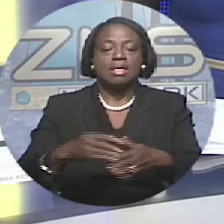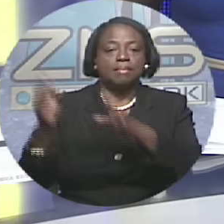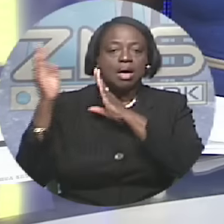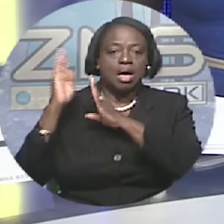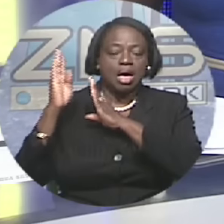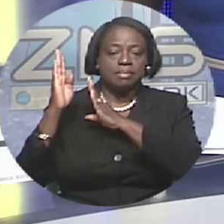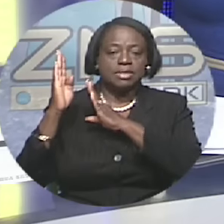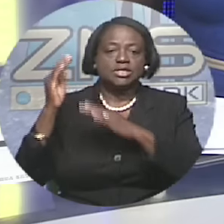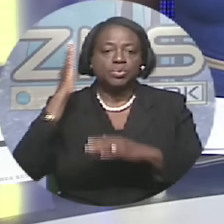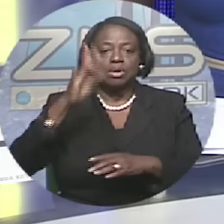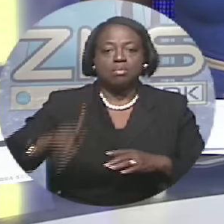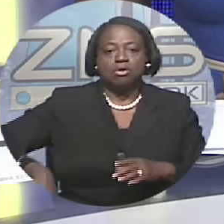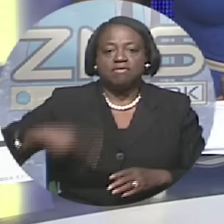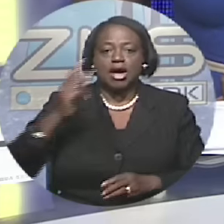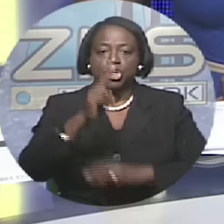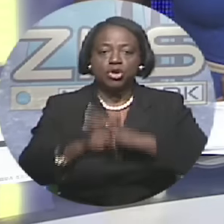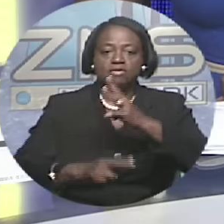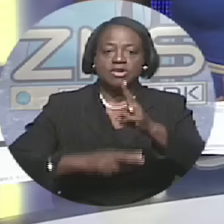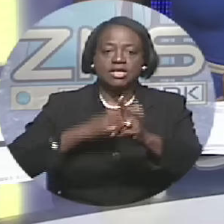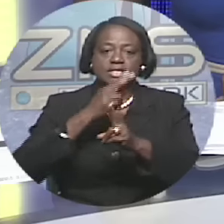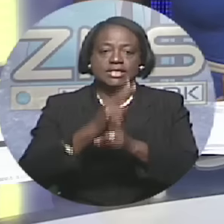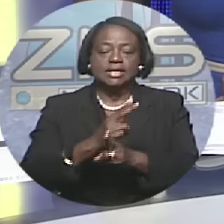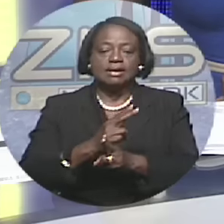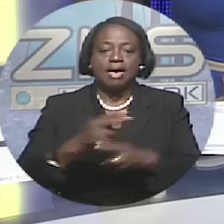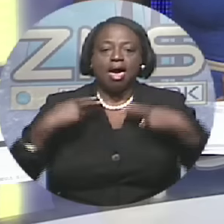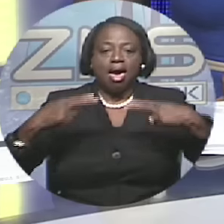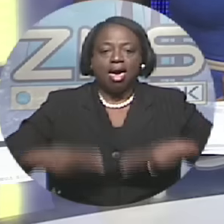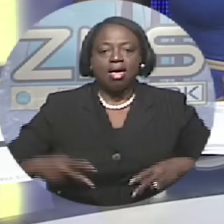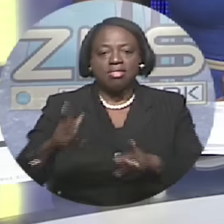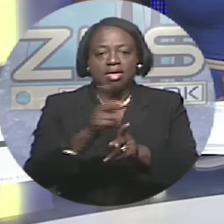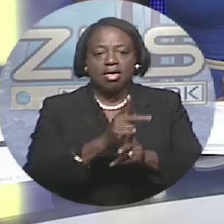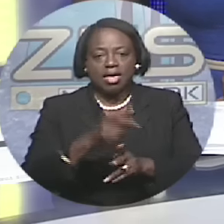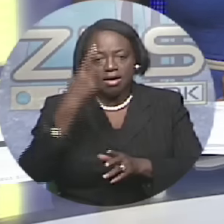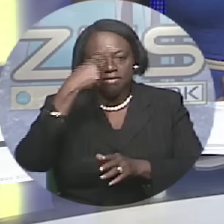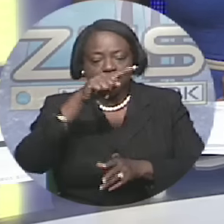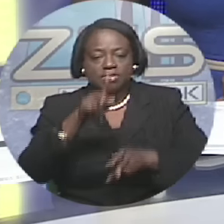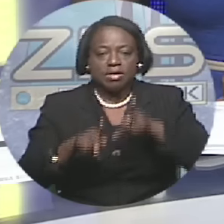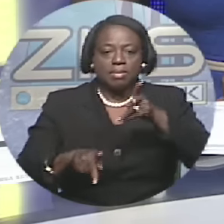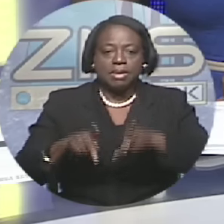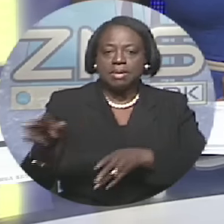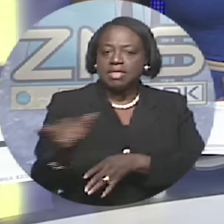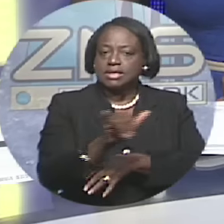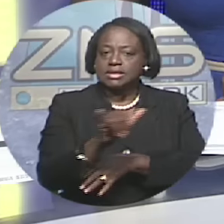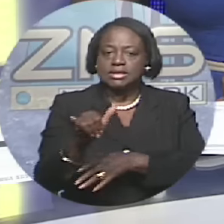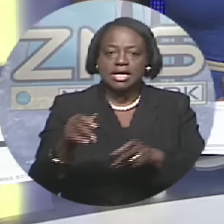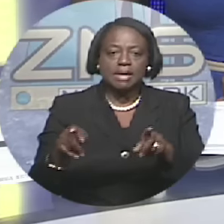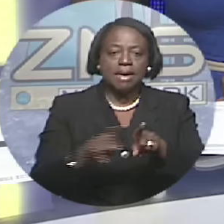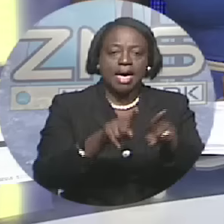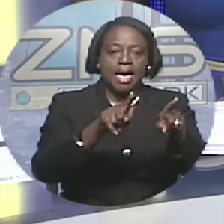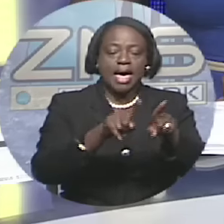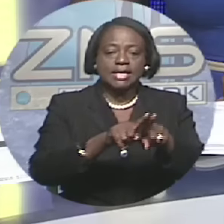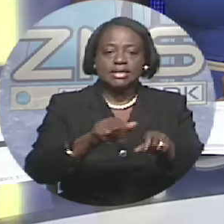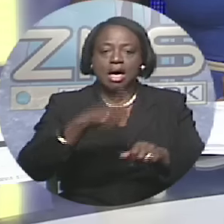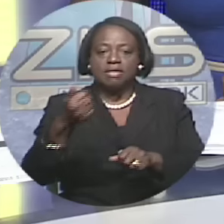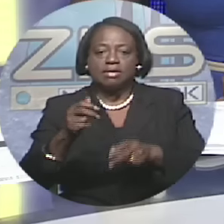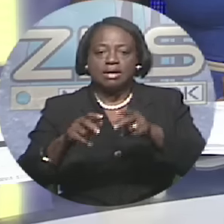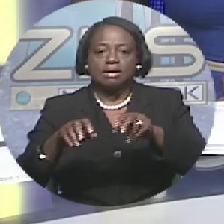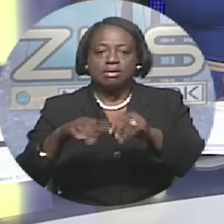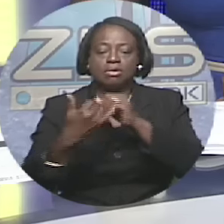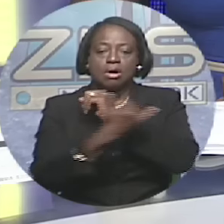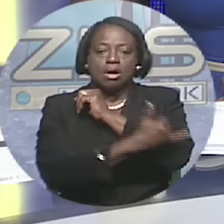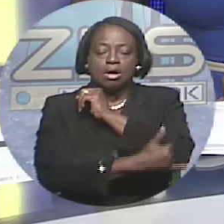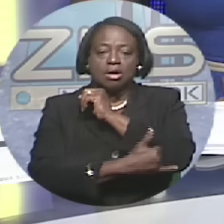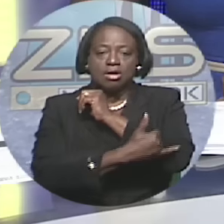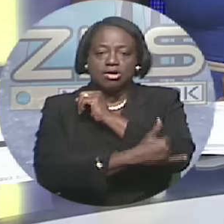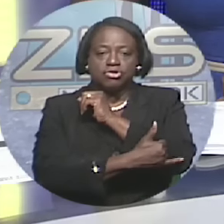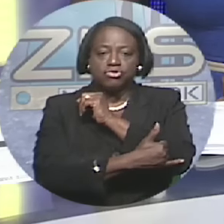providing universal health care for its people compared to its counterparts in the region, and NHI is designed to not only level the playing field,